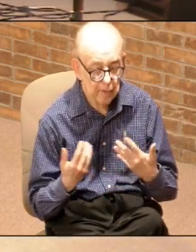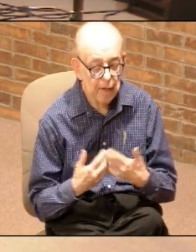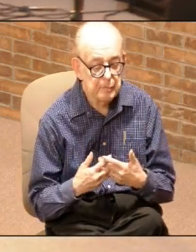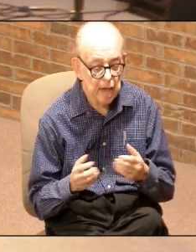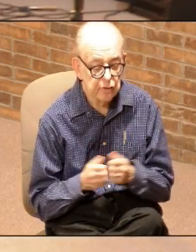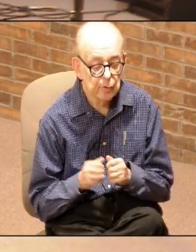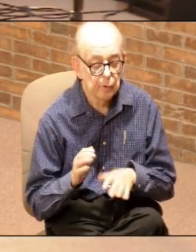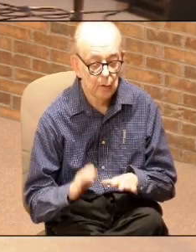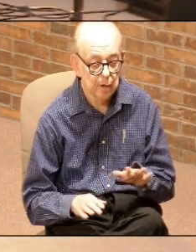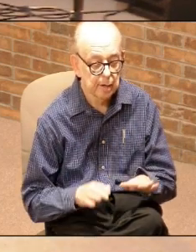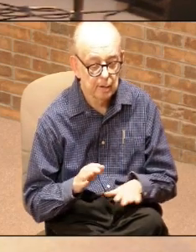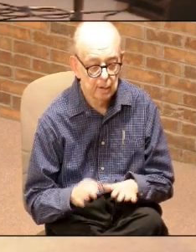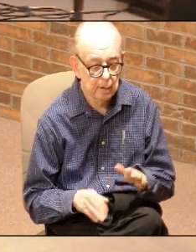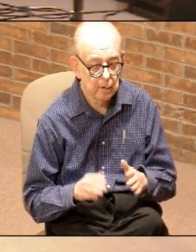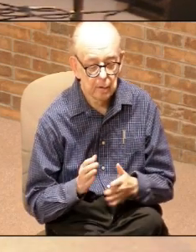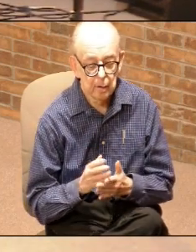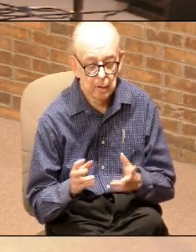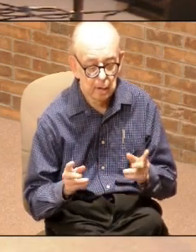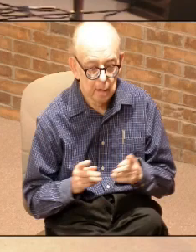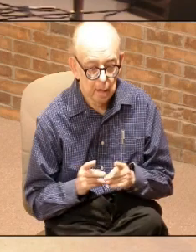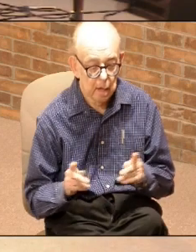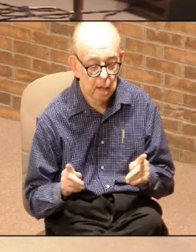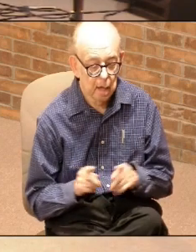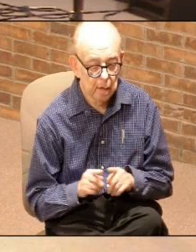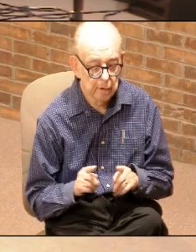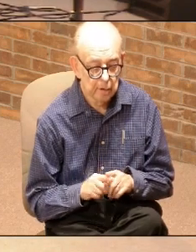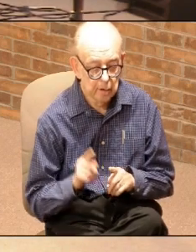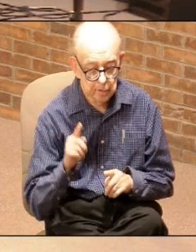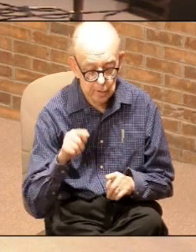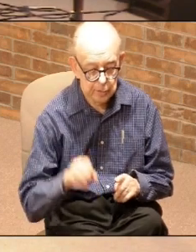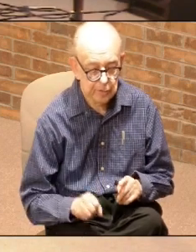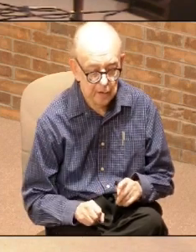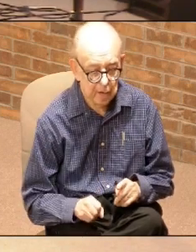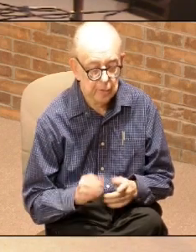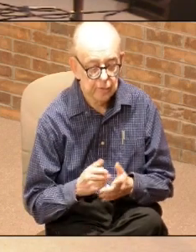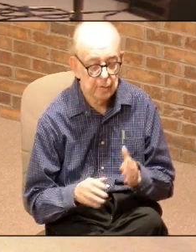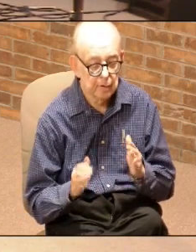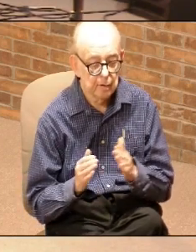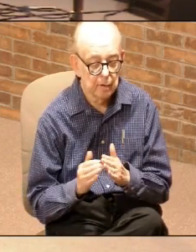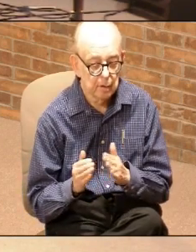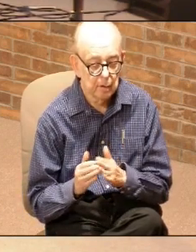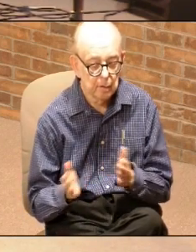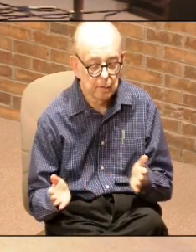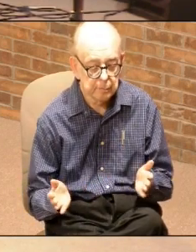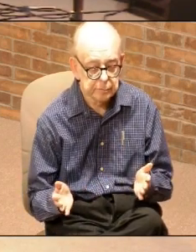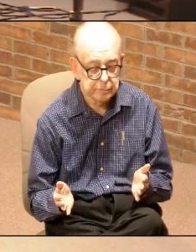walking. Some places, like you go down south to some of the cities.